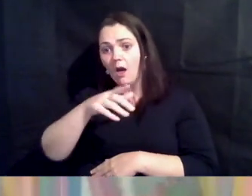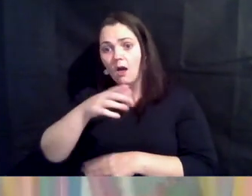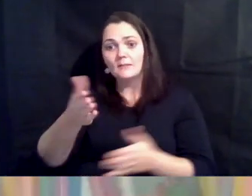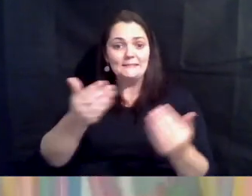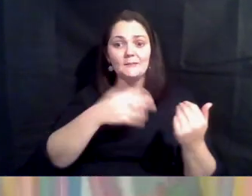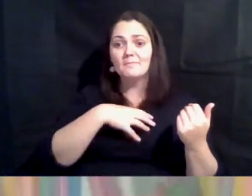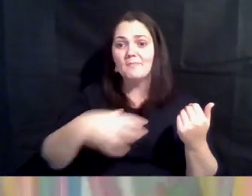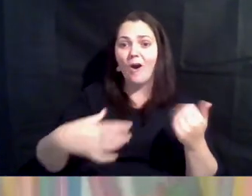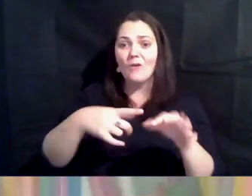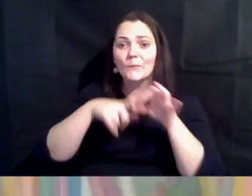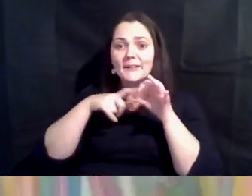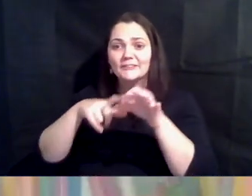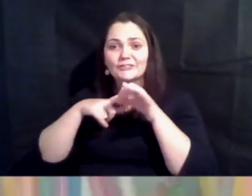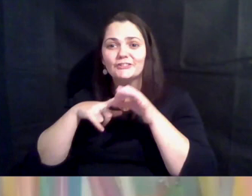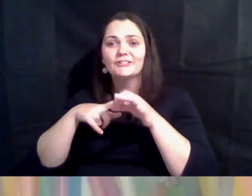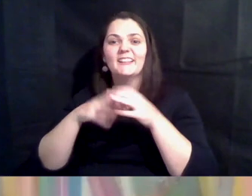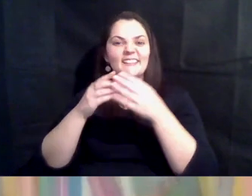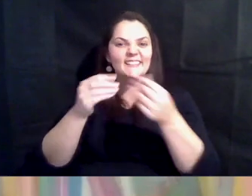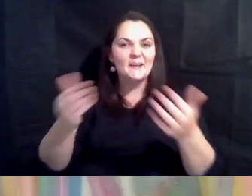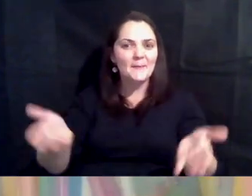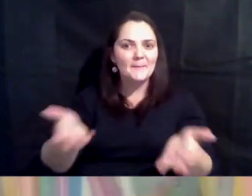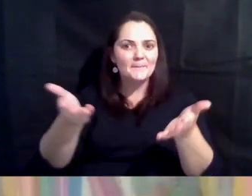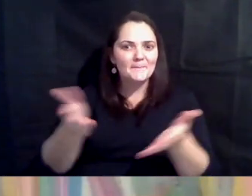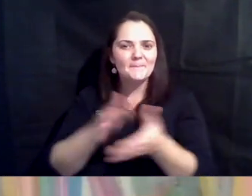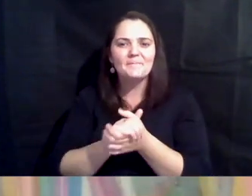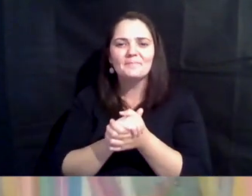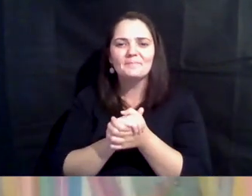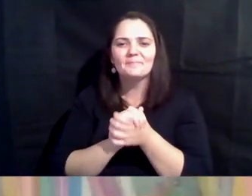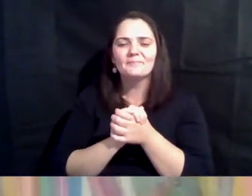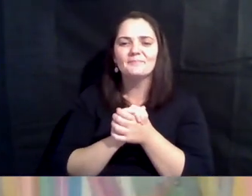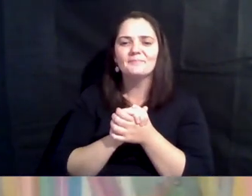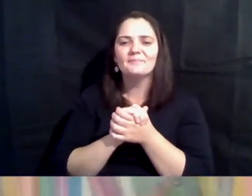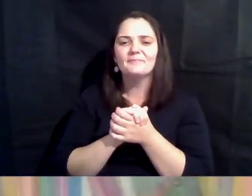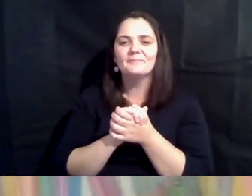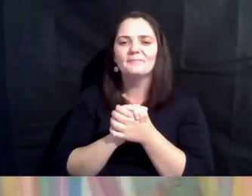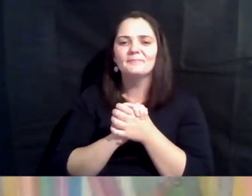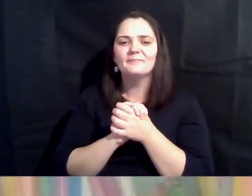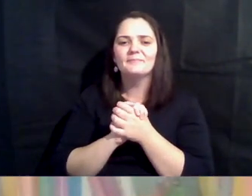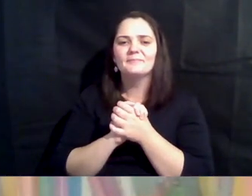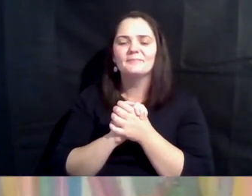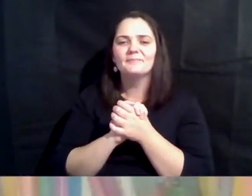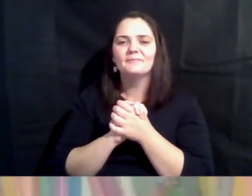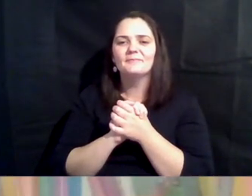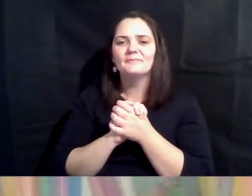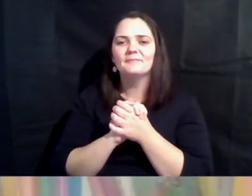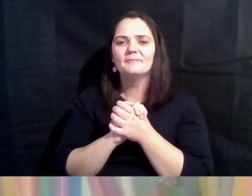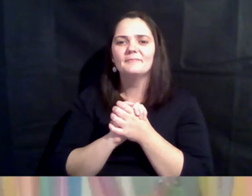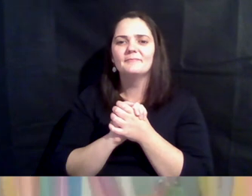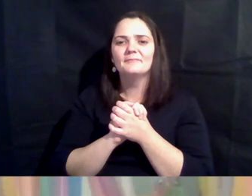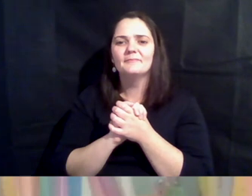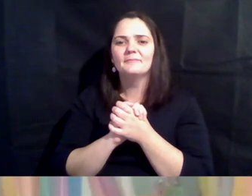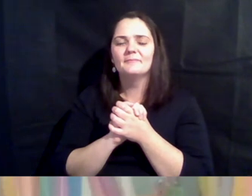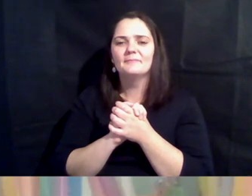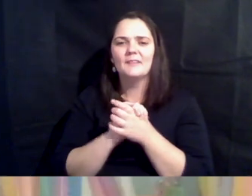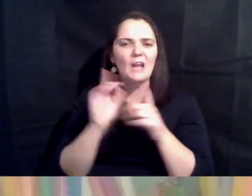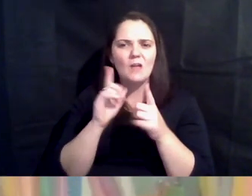so, what I should natter on. So, okie doke. So I'm going to look at that. looking at